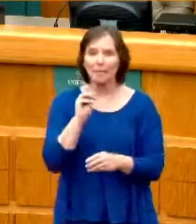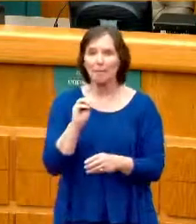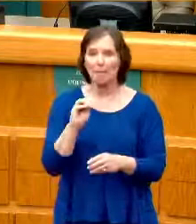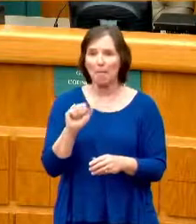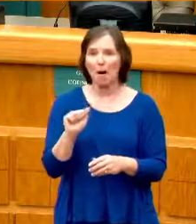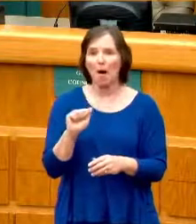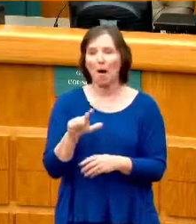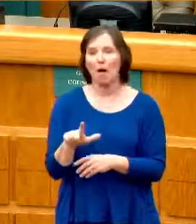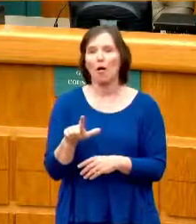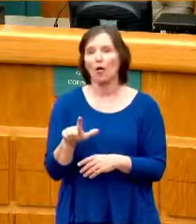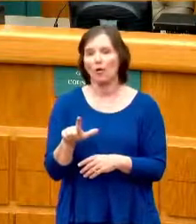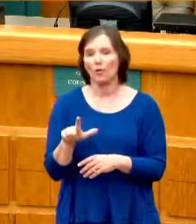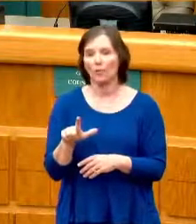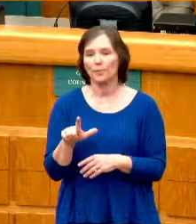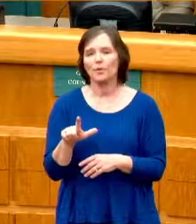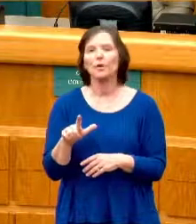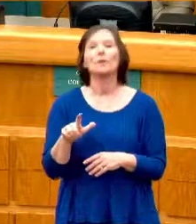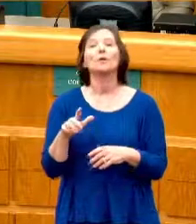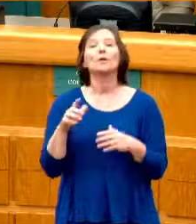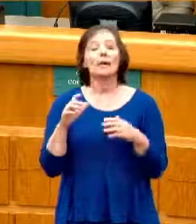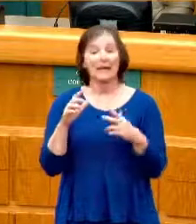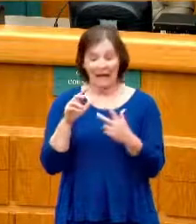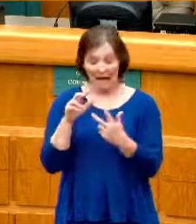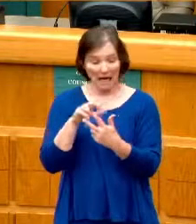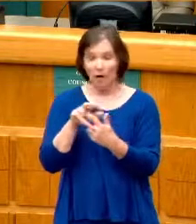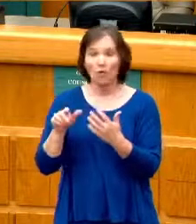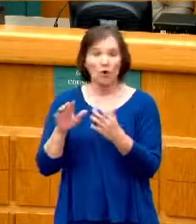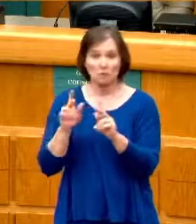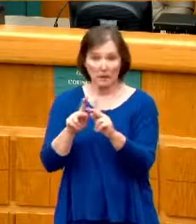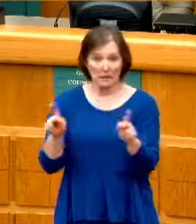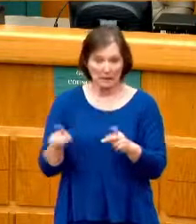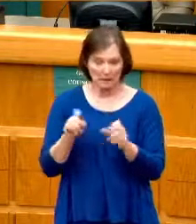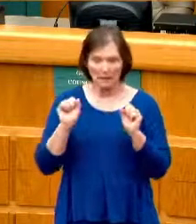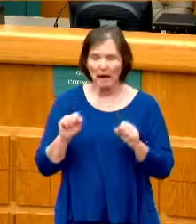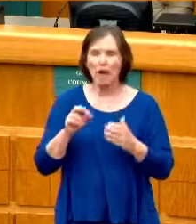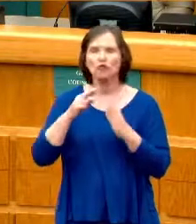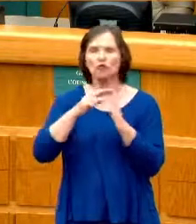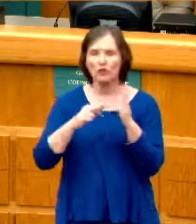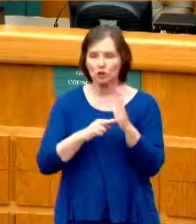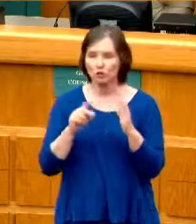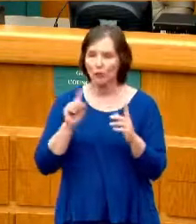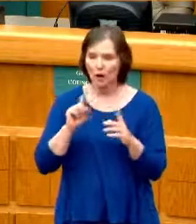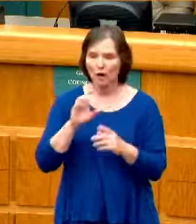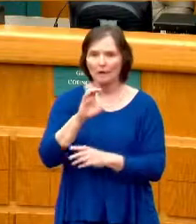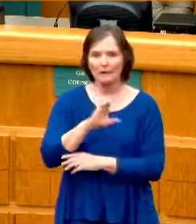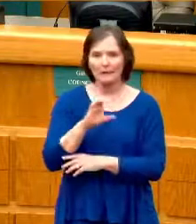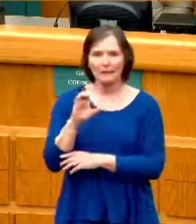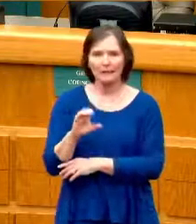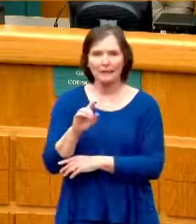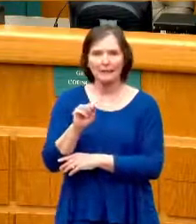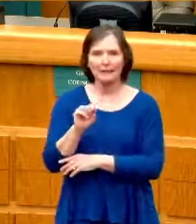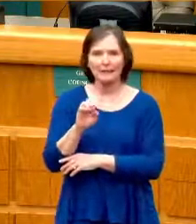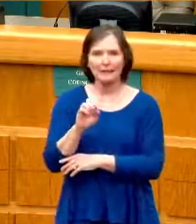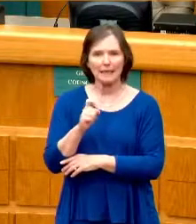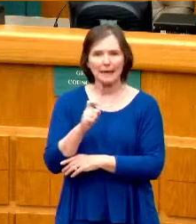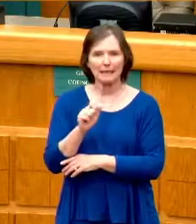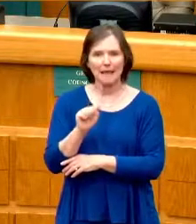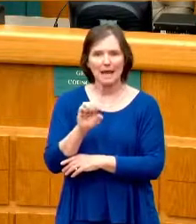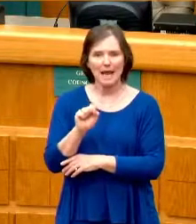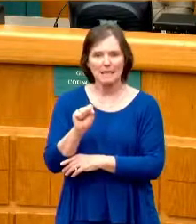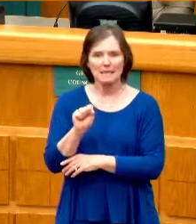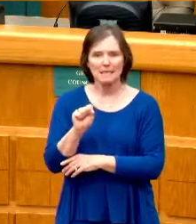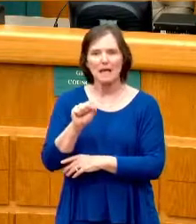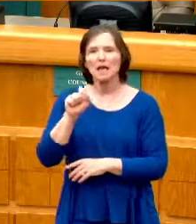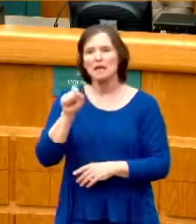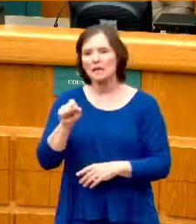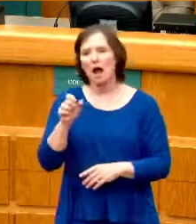can register, and one is by going to the cctexas.com website. You can click on vaccine information and